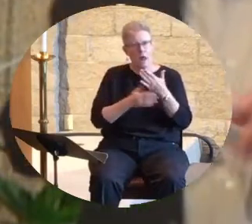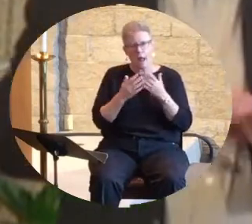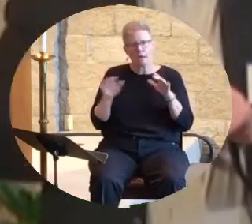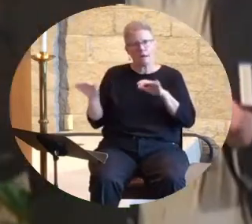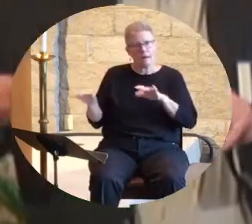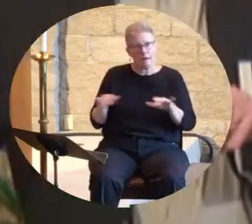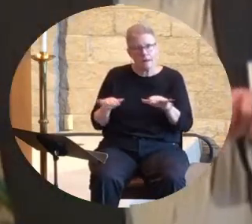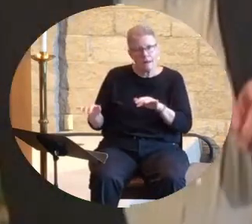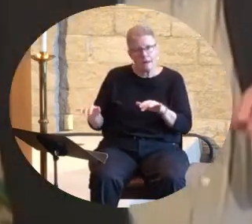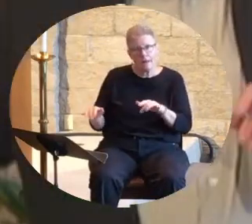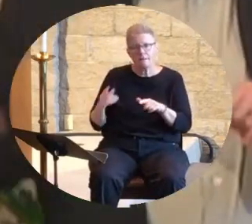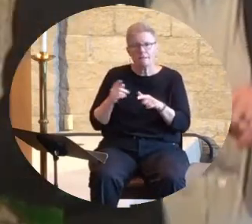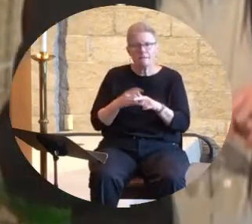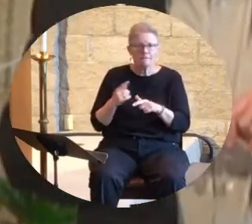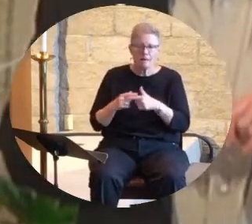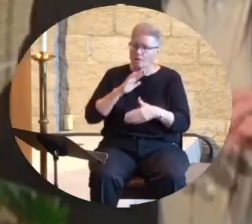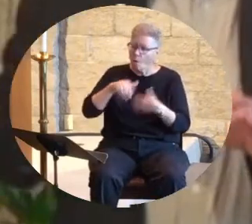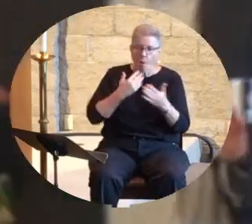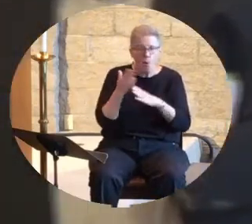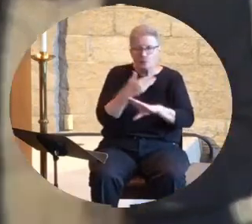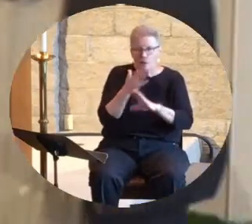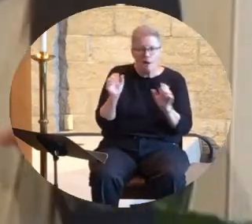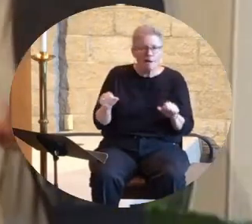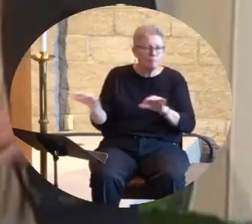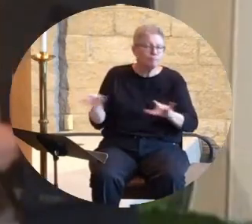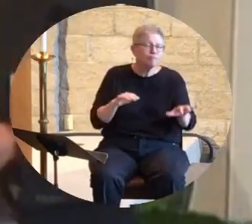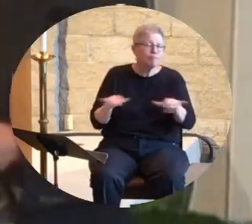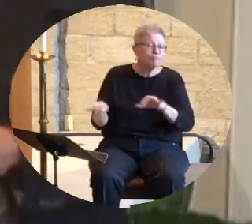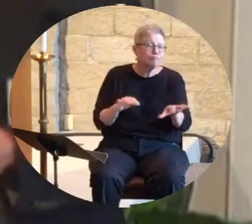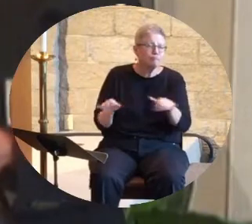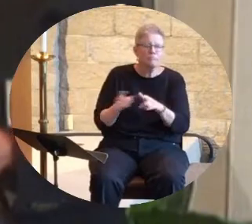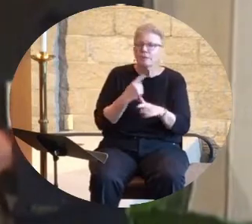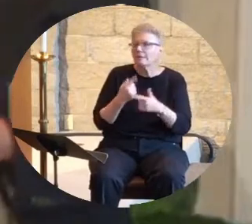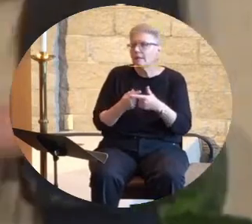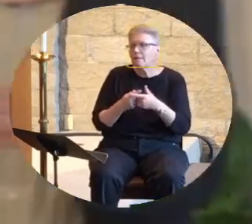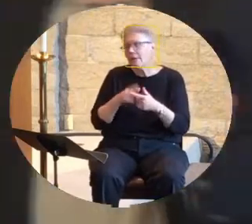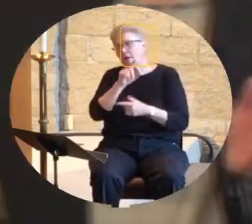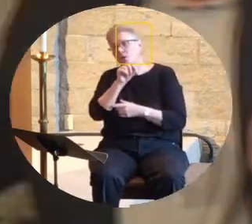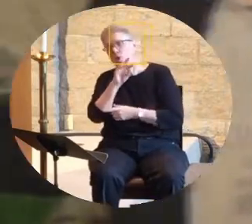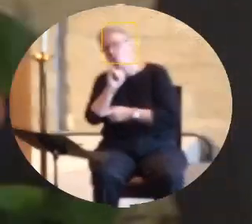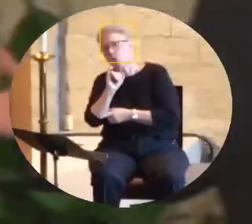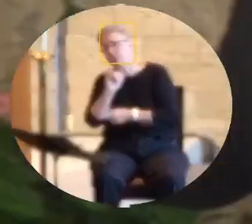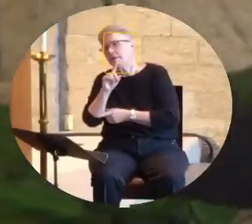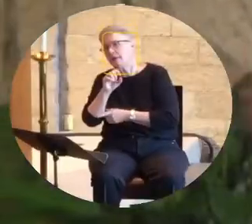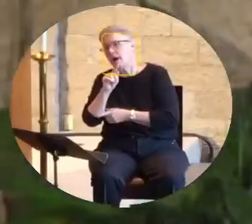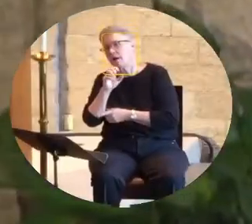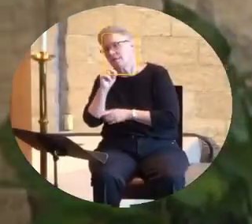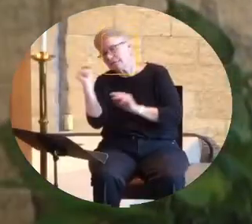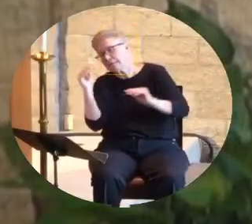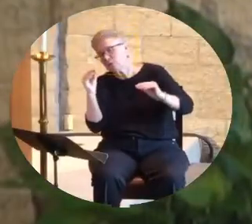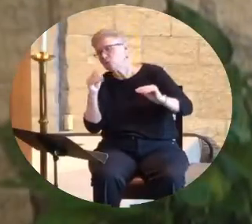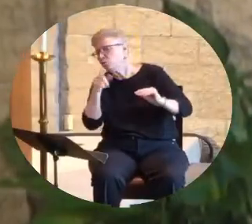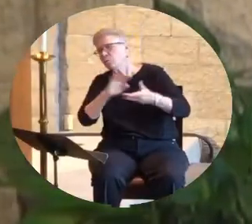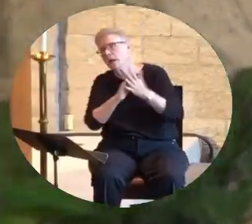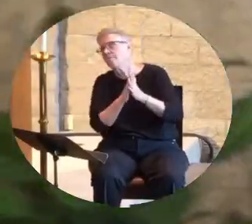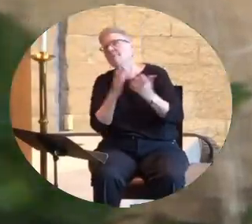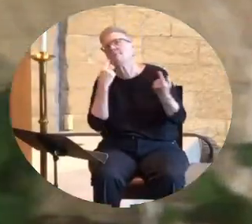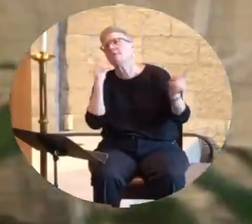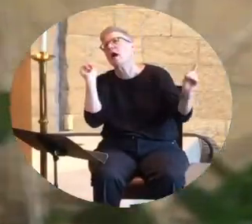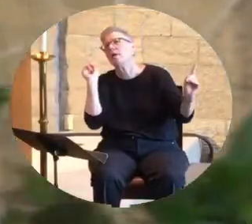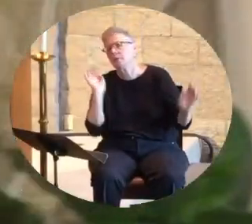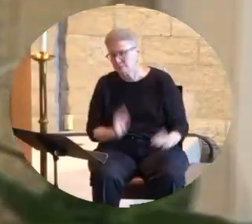eventually able to play the whole song. And then eventually you take lessons from Laurie Dockin and you get really fabulous. But needless to say, this